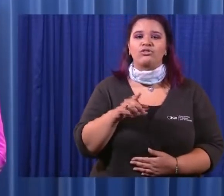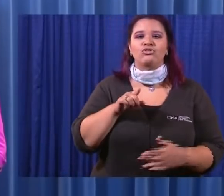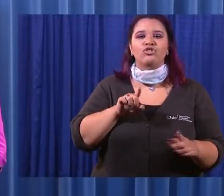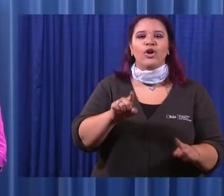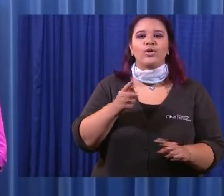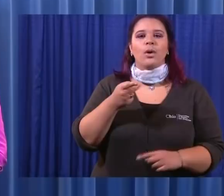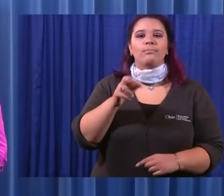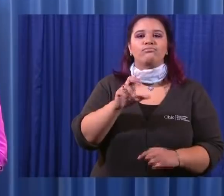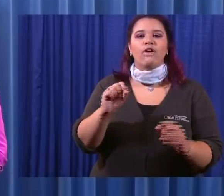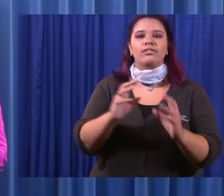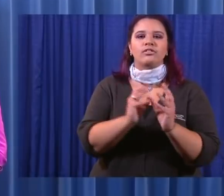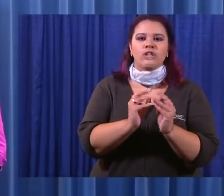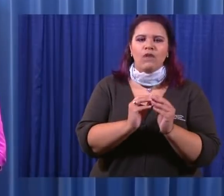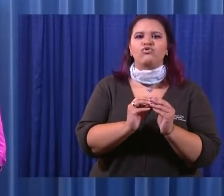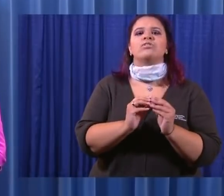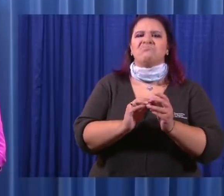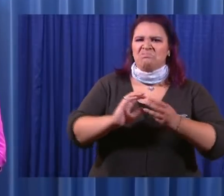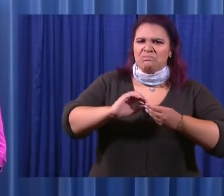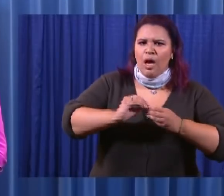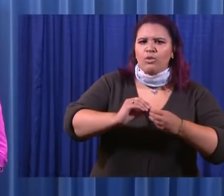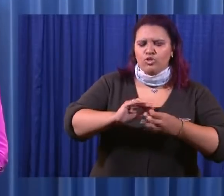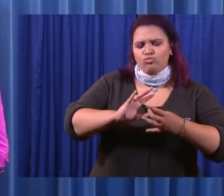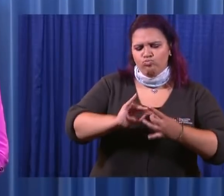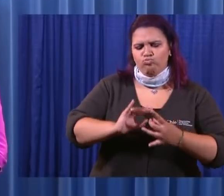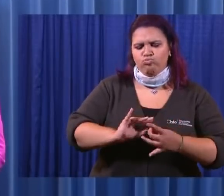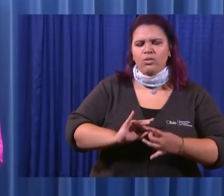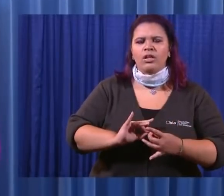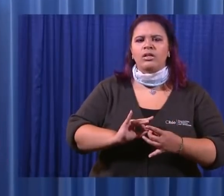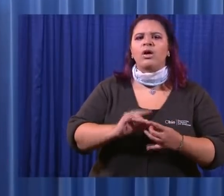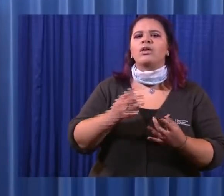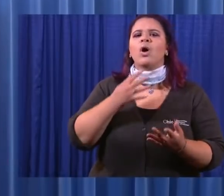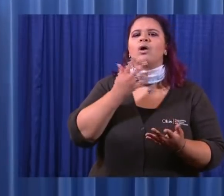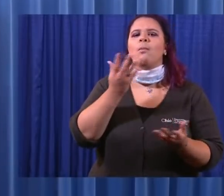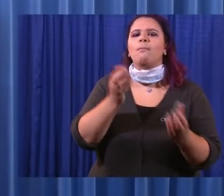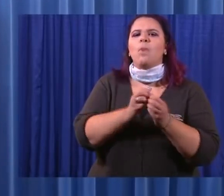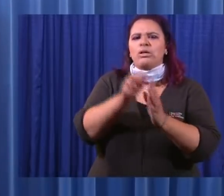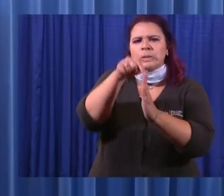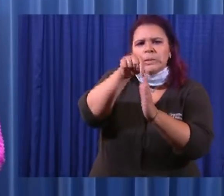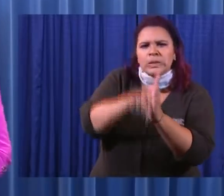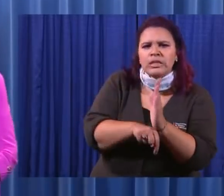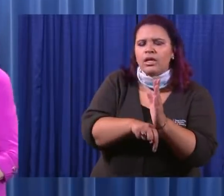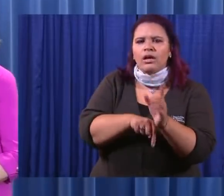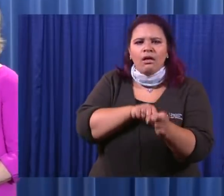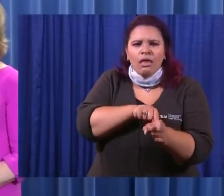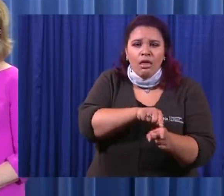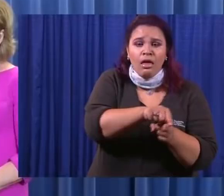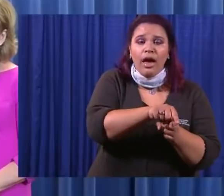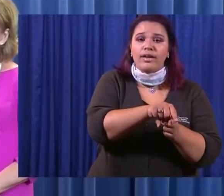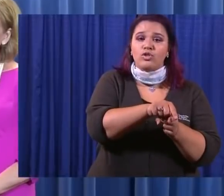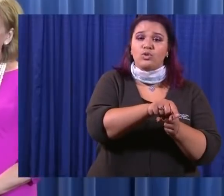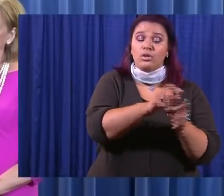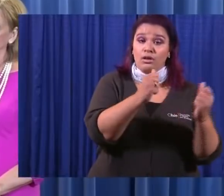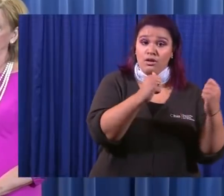we know if it's congregate setting, nursing homes, if people who are testing positive over and over are being added to the